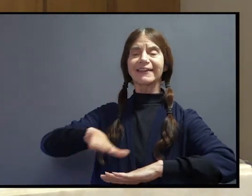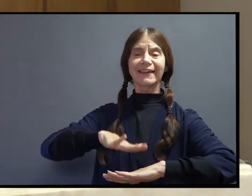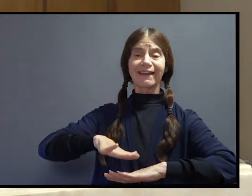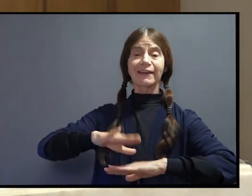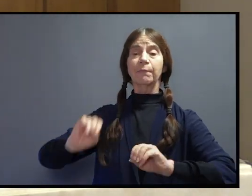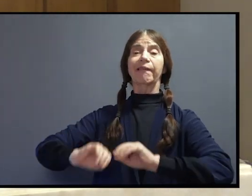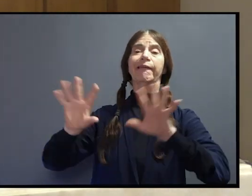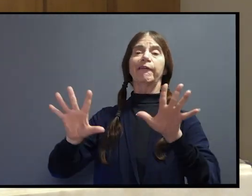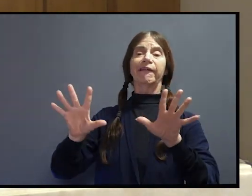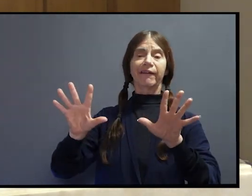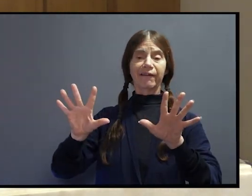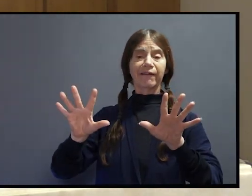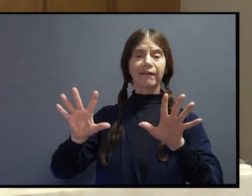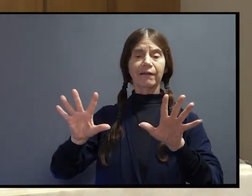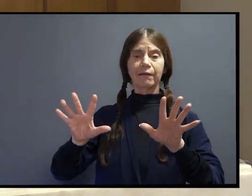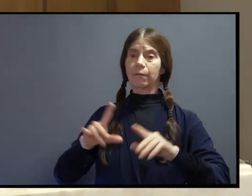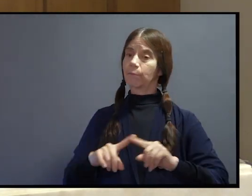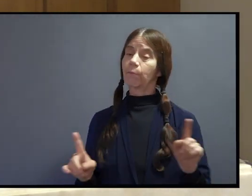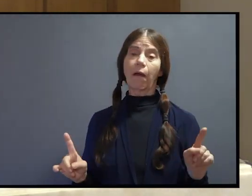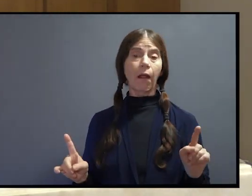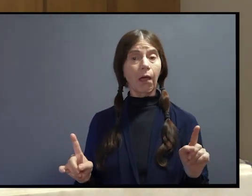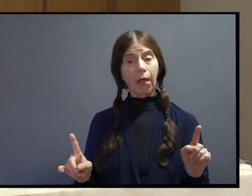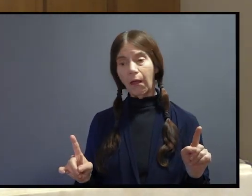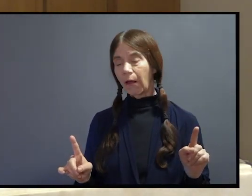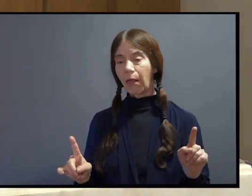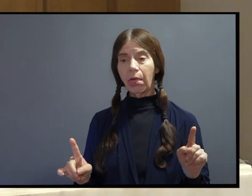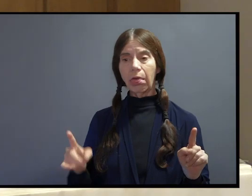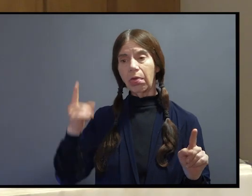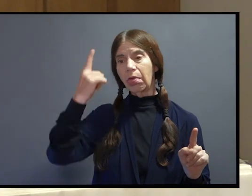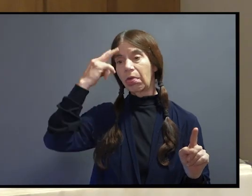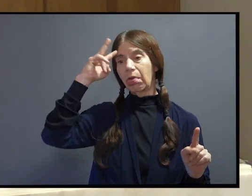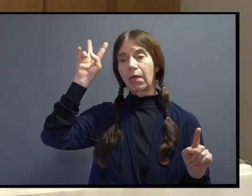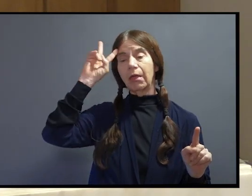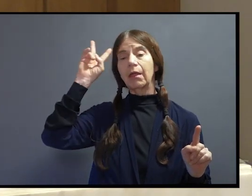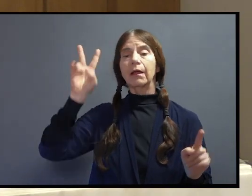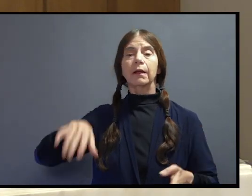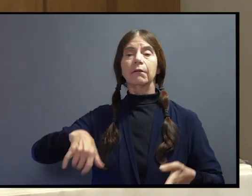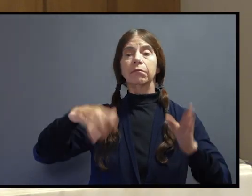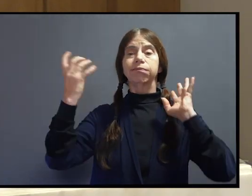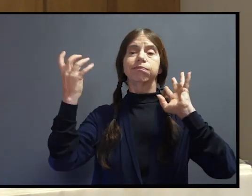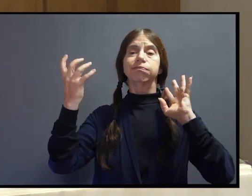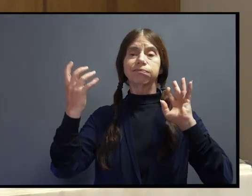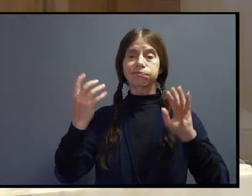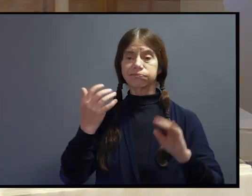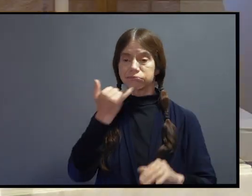out. And yet we always get it so wrong.